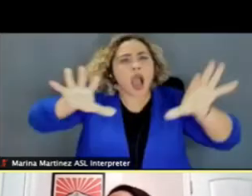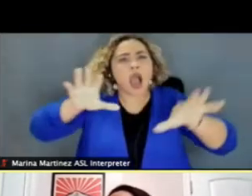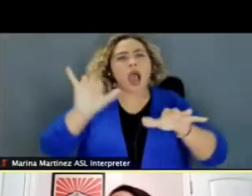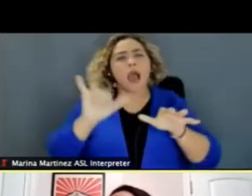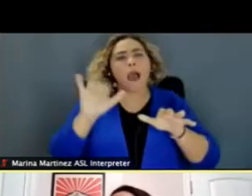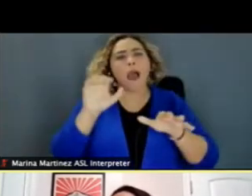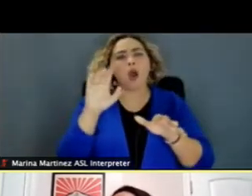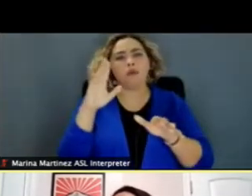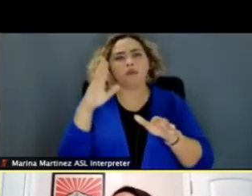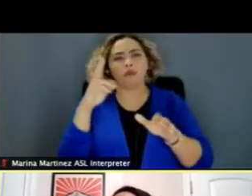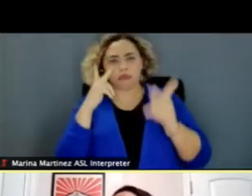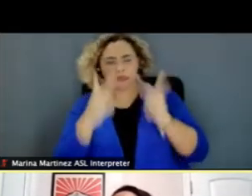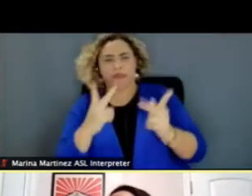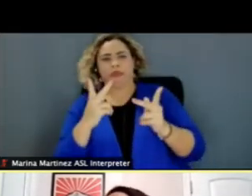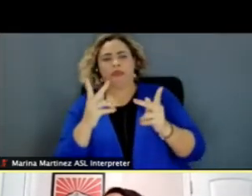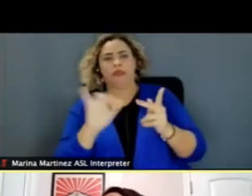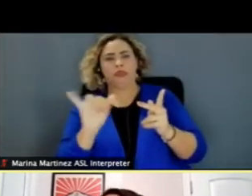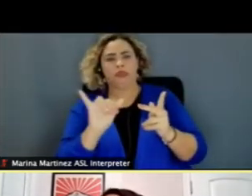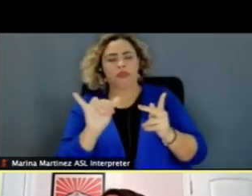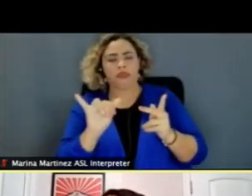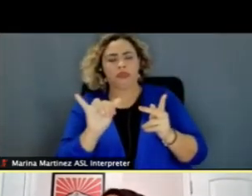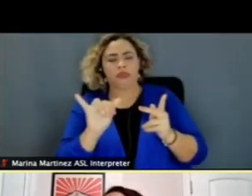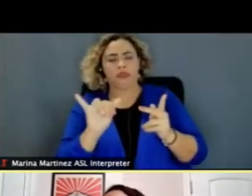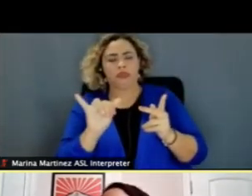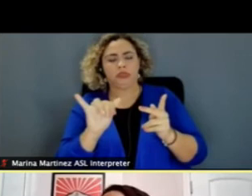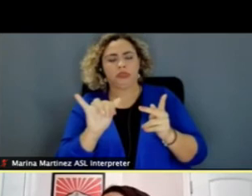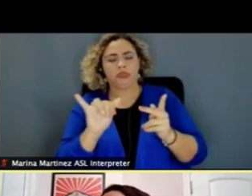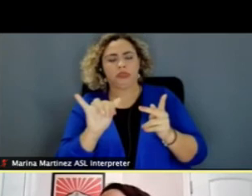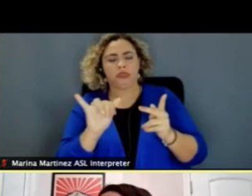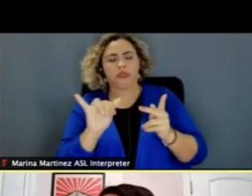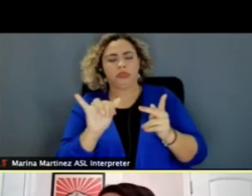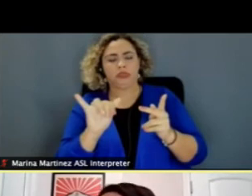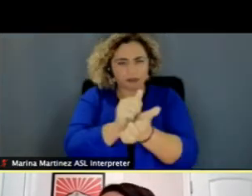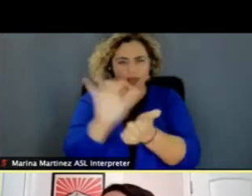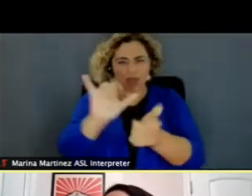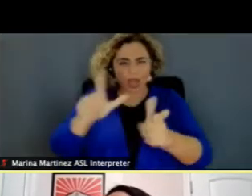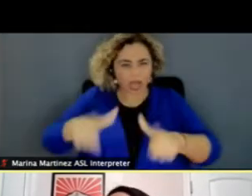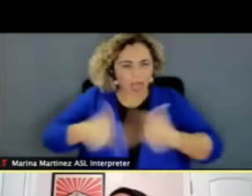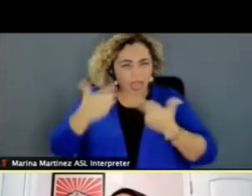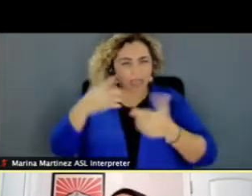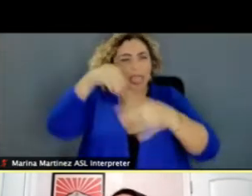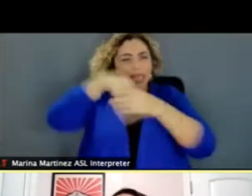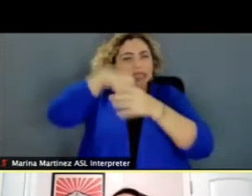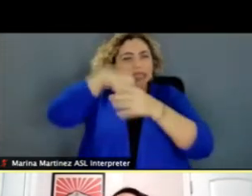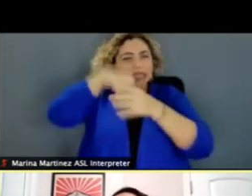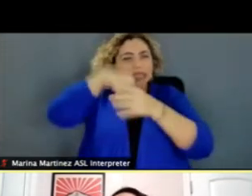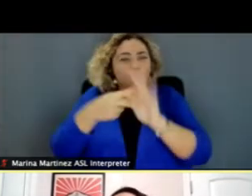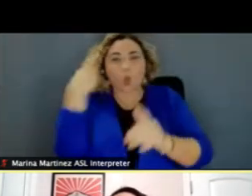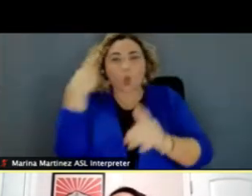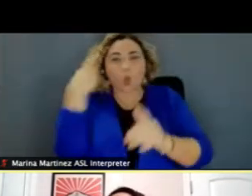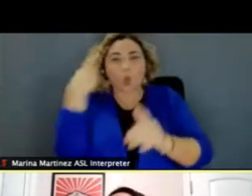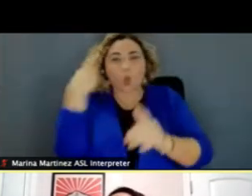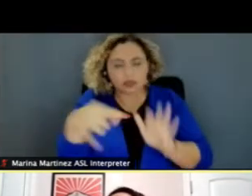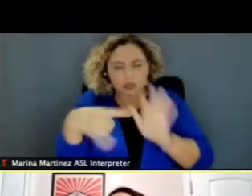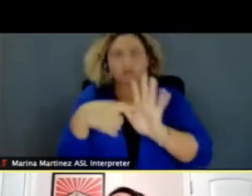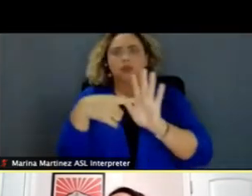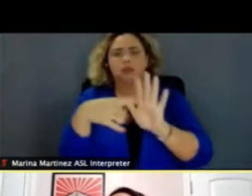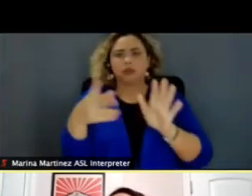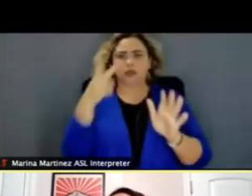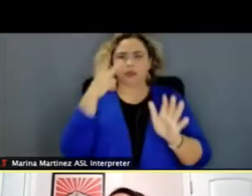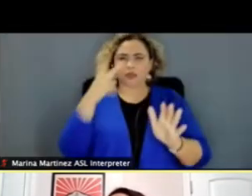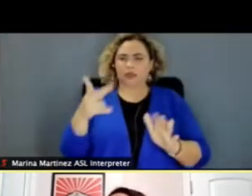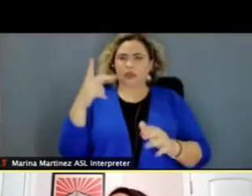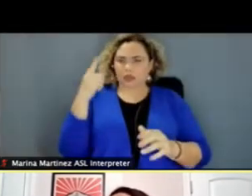depiction of what enslavement was like in the South. So it was almost what we think of